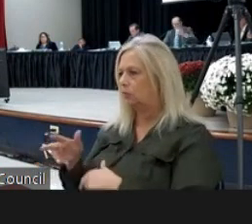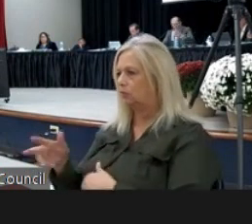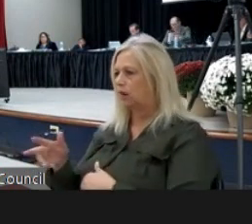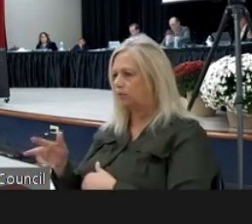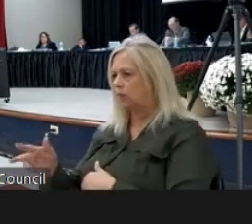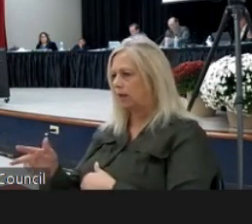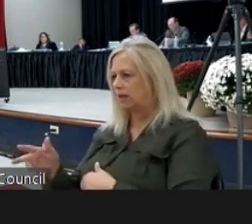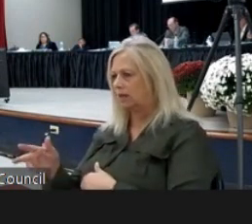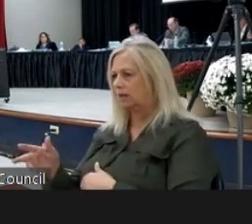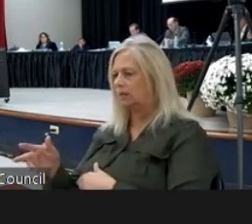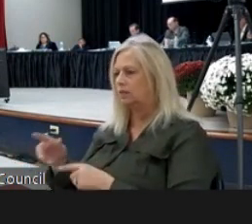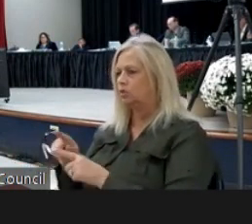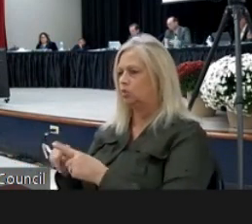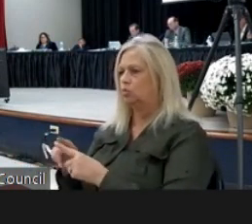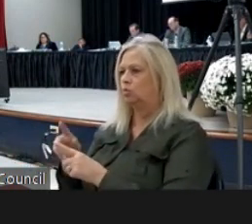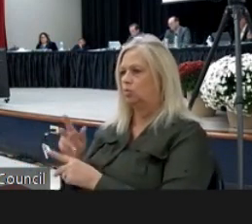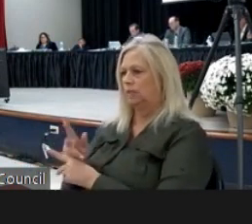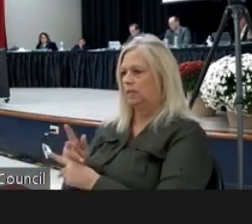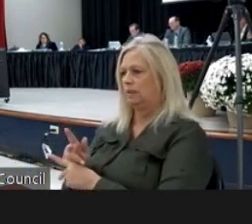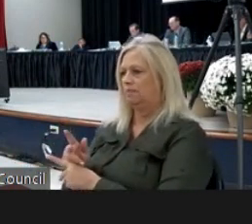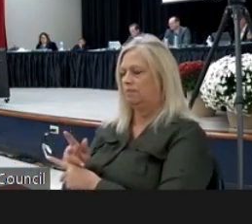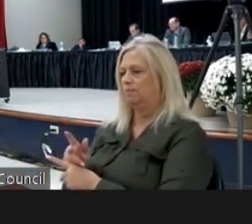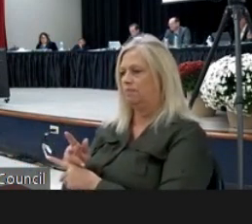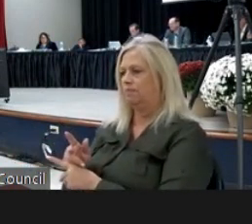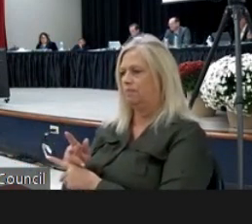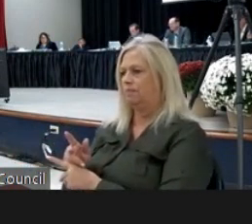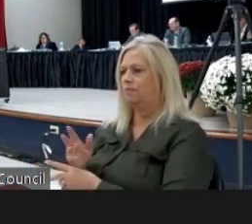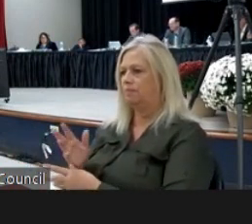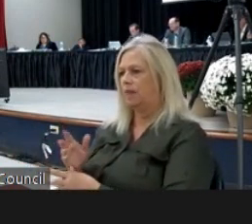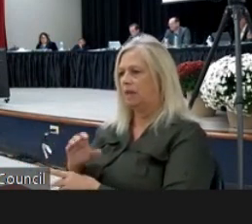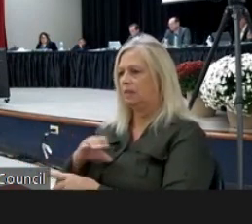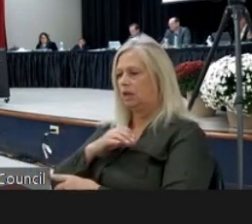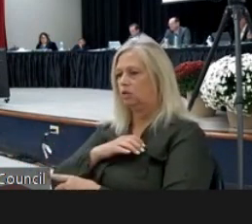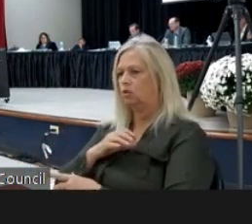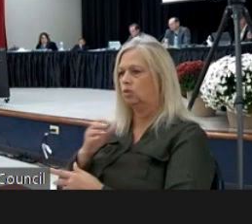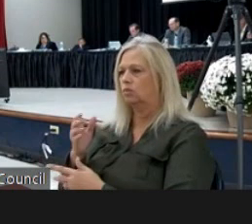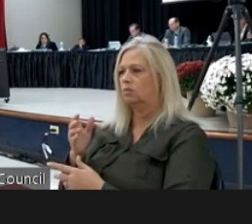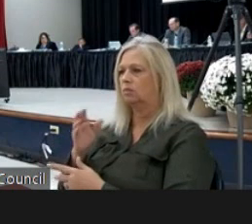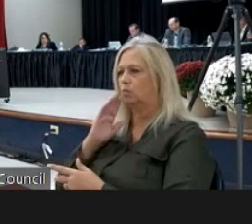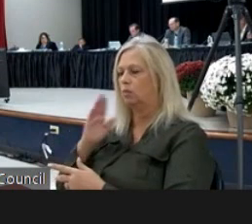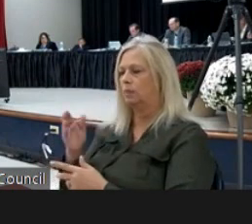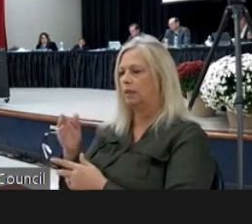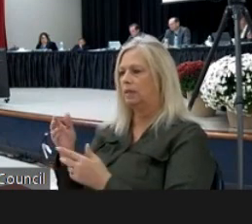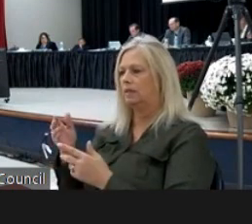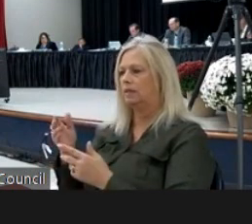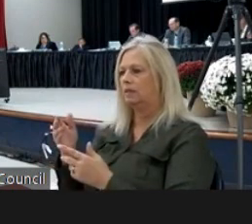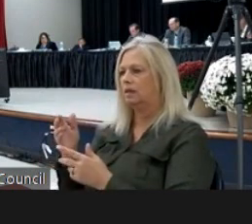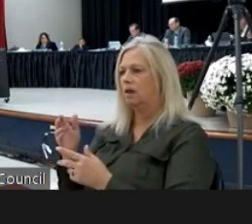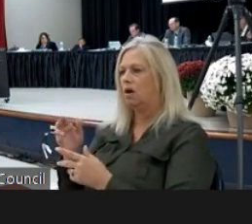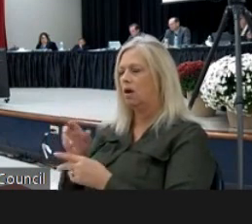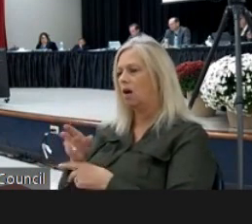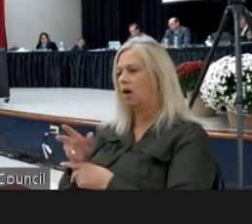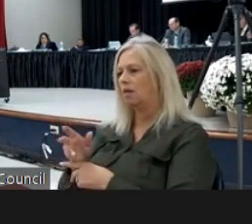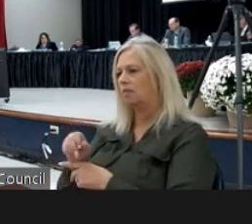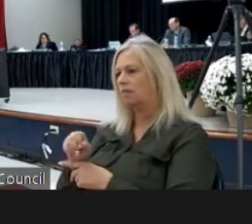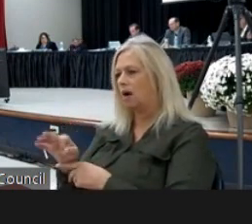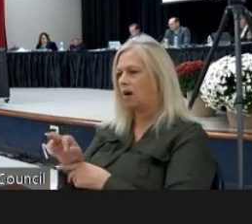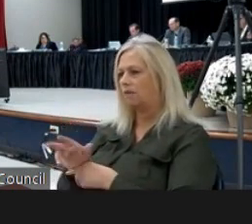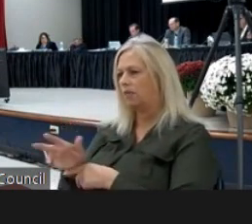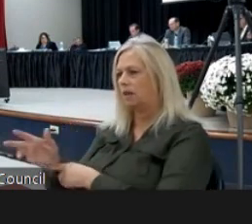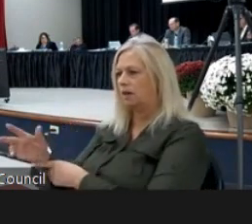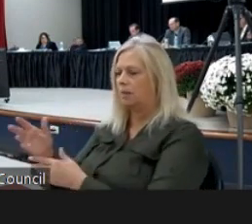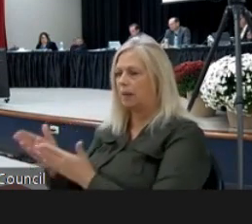that lower density character. So it'd have to be off the primary driveway, or if there's an